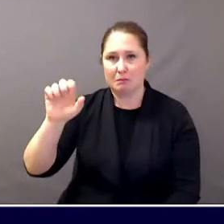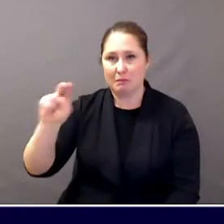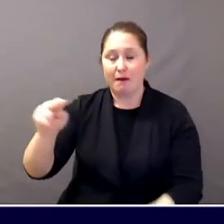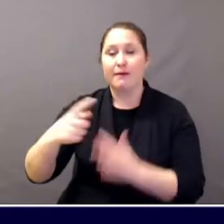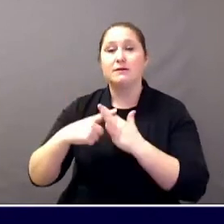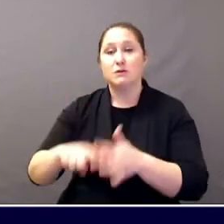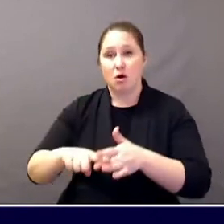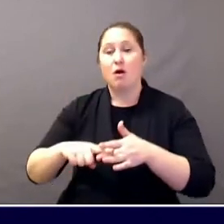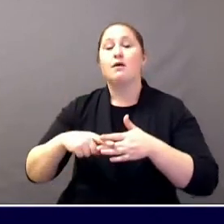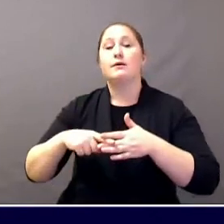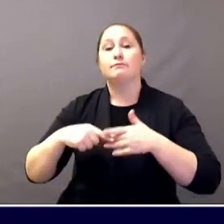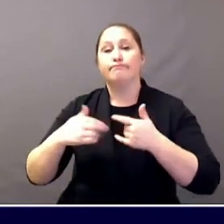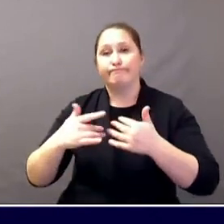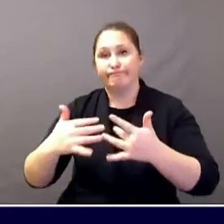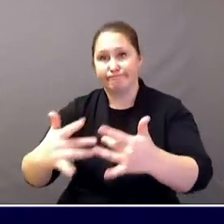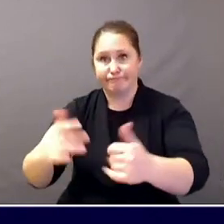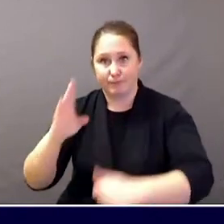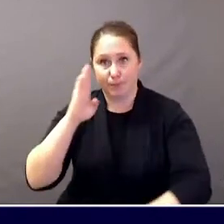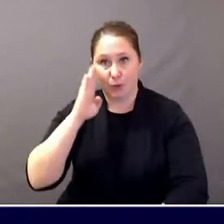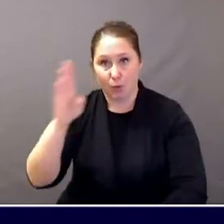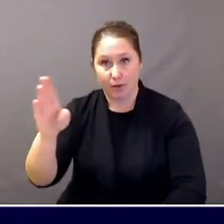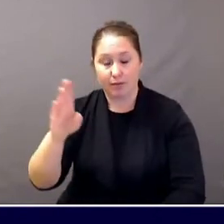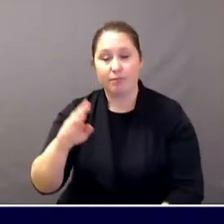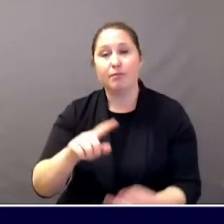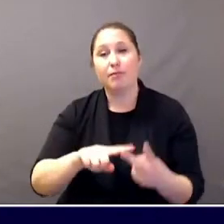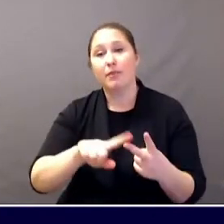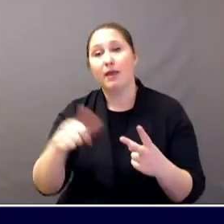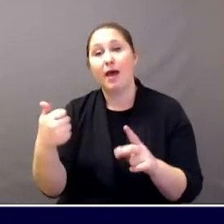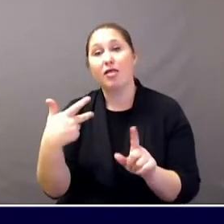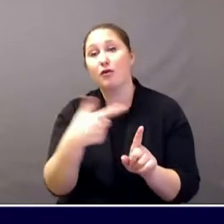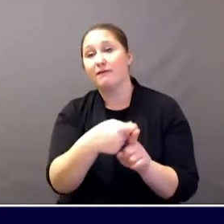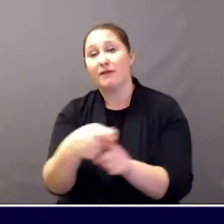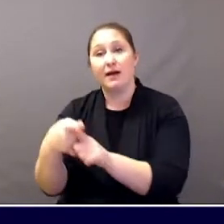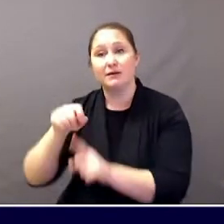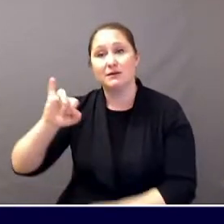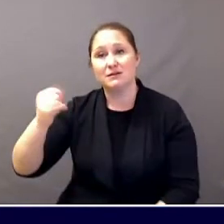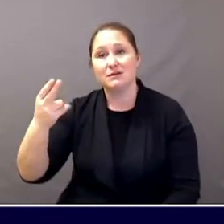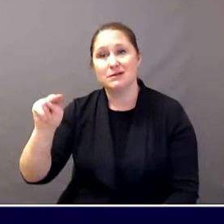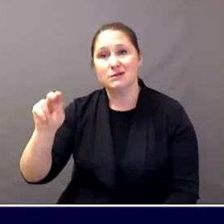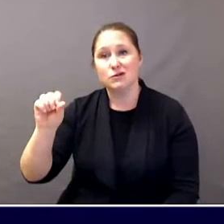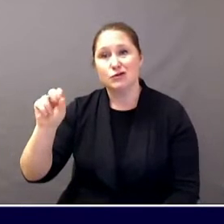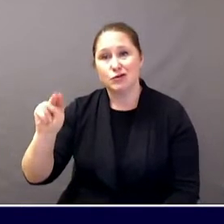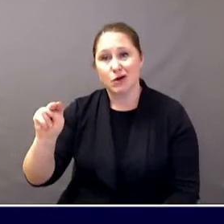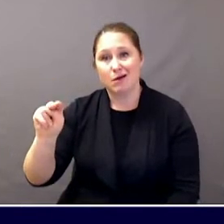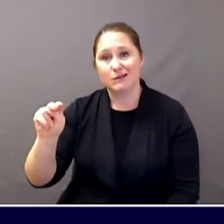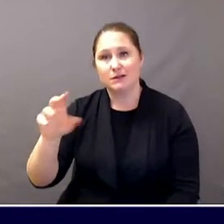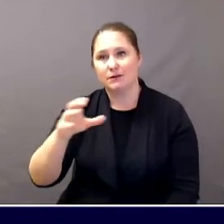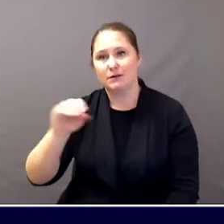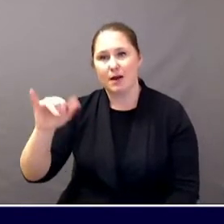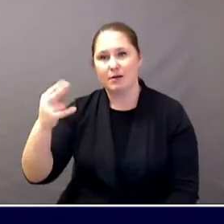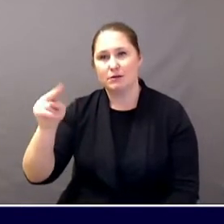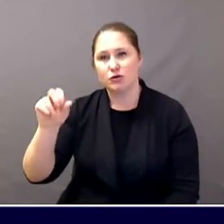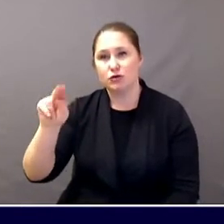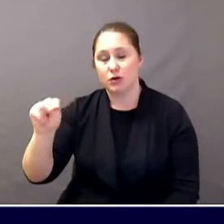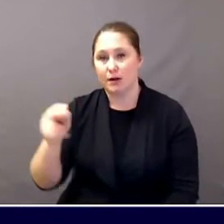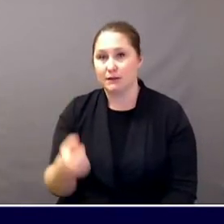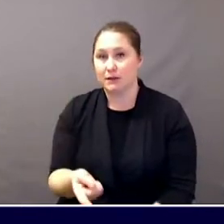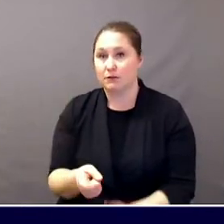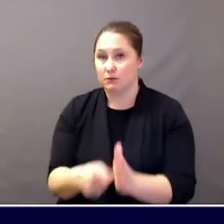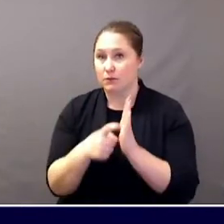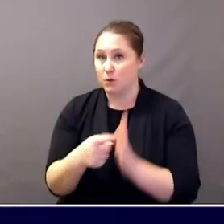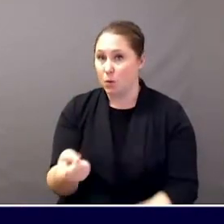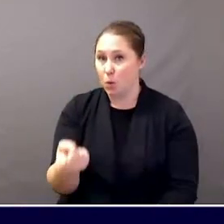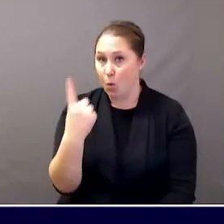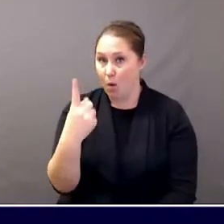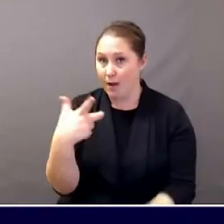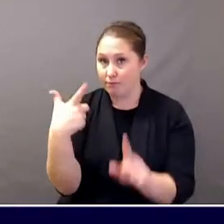for another vaccine that might be more scalable, that will be a one-dose vaccine. To the extent that happens in the